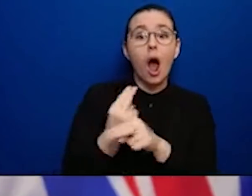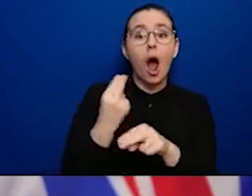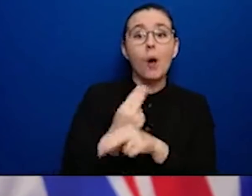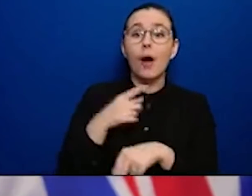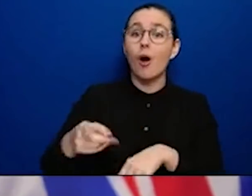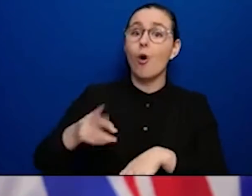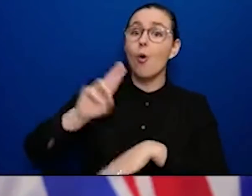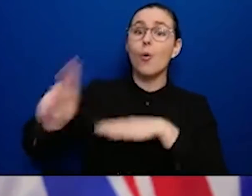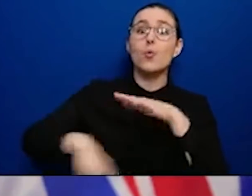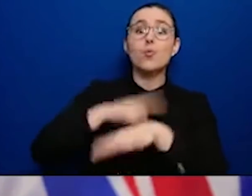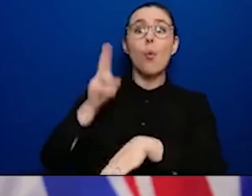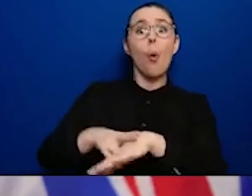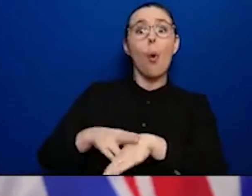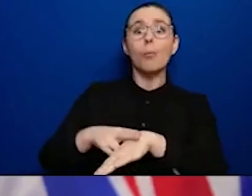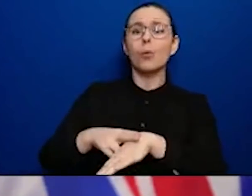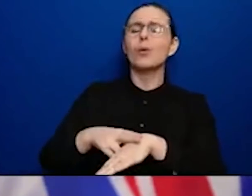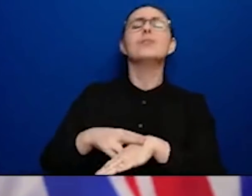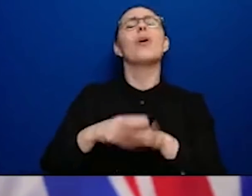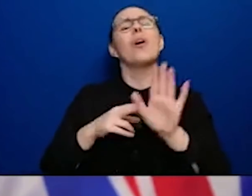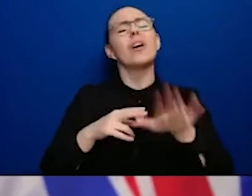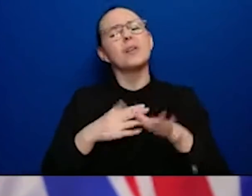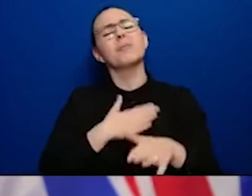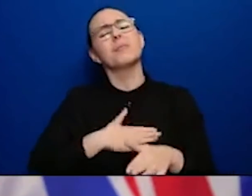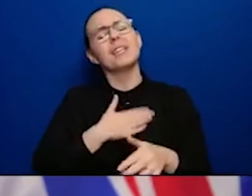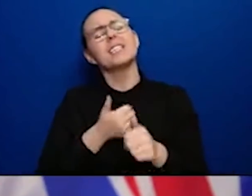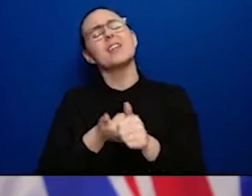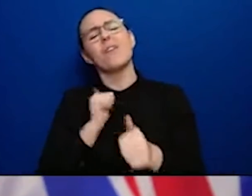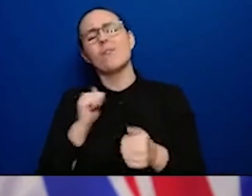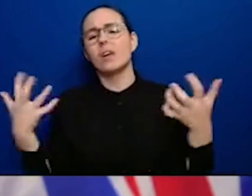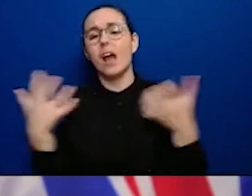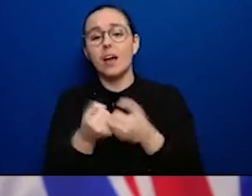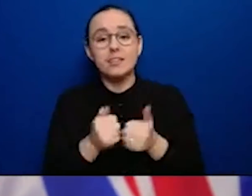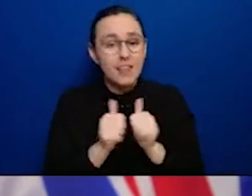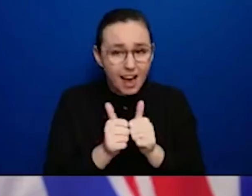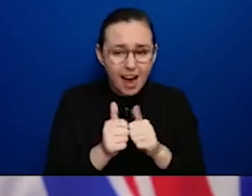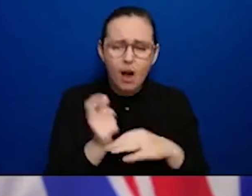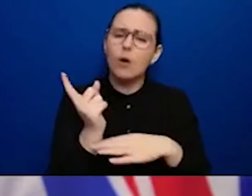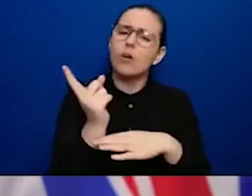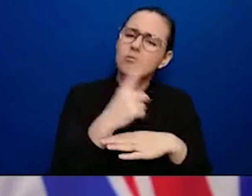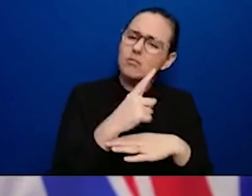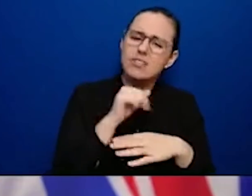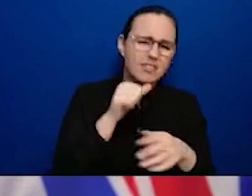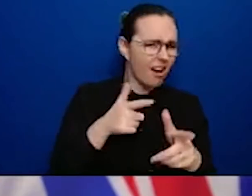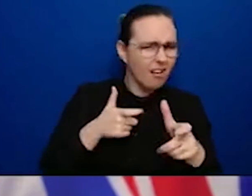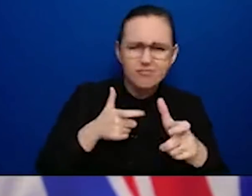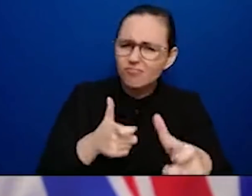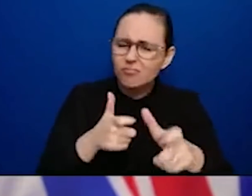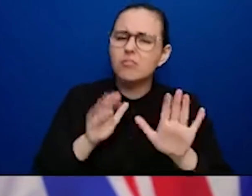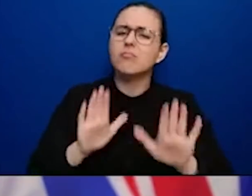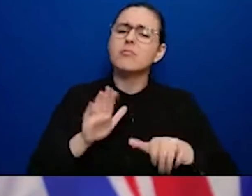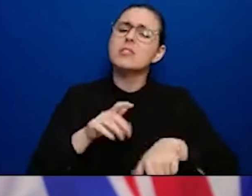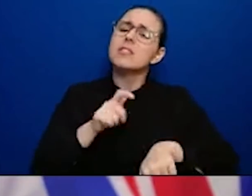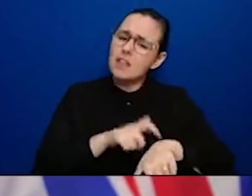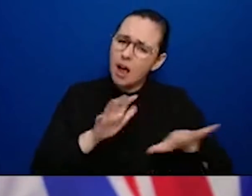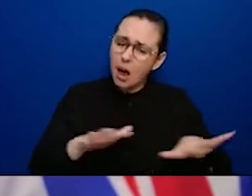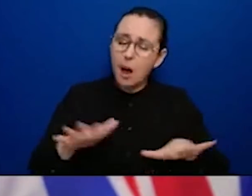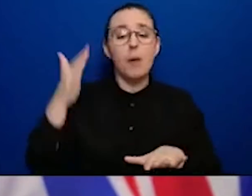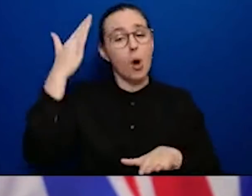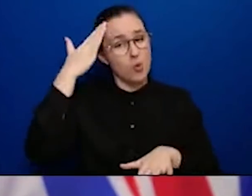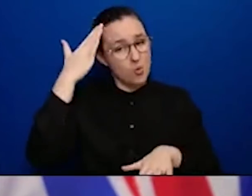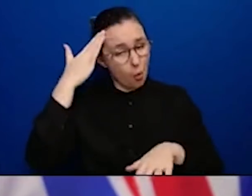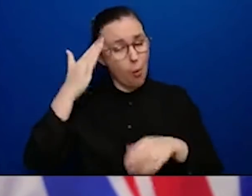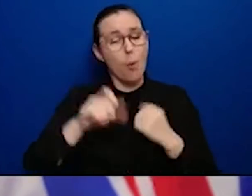Highway 7, earlier this morning there was a debris slide on Highway 7 near Seabird Island, forcing the closure of the highway between Agassiz and Hope.